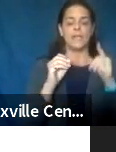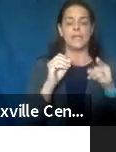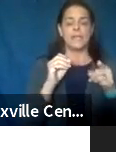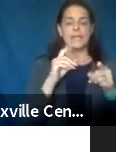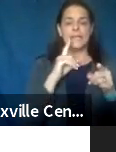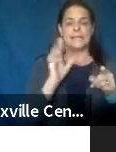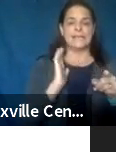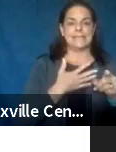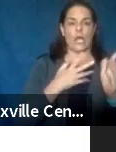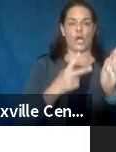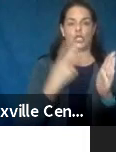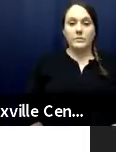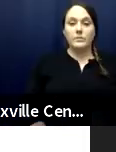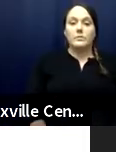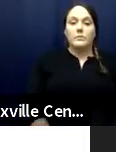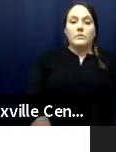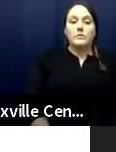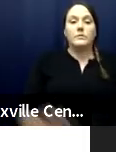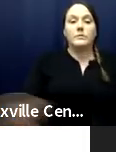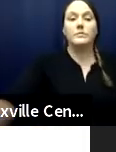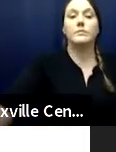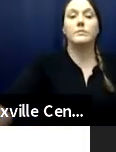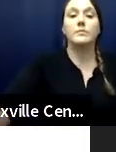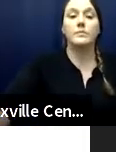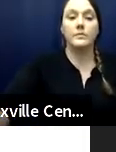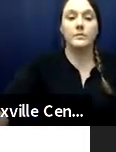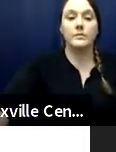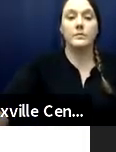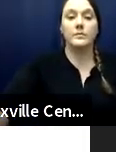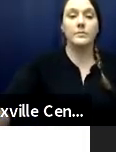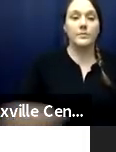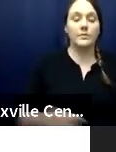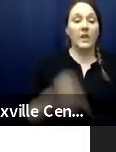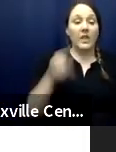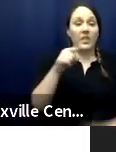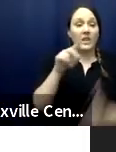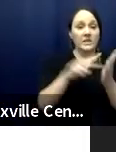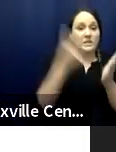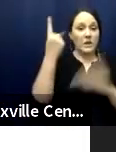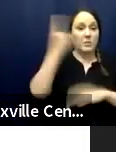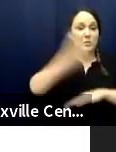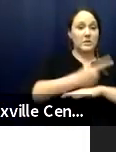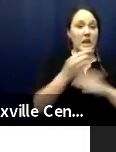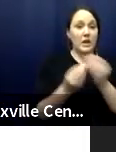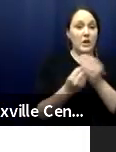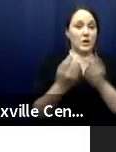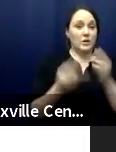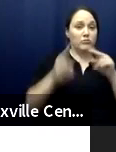our doubling day growth rate, and we have shown this before.